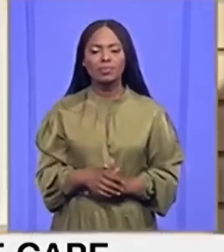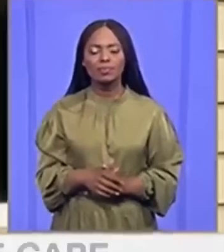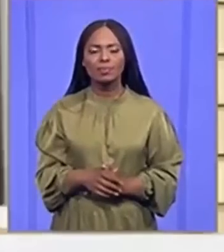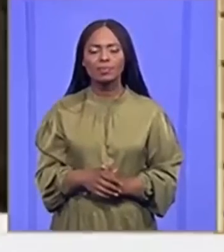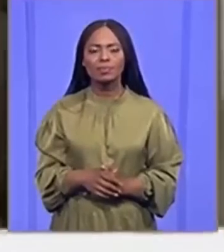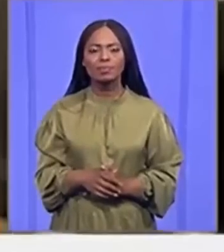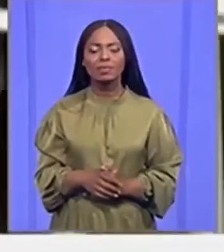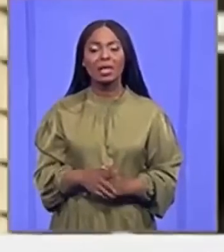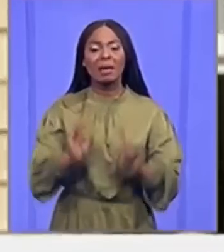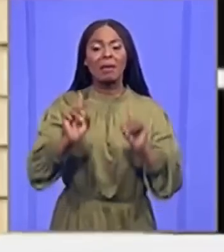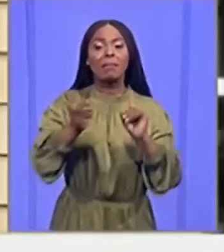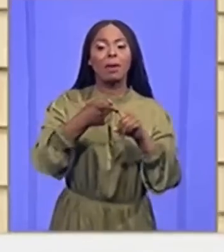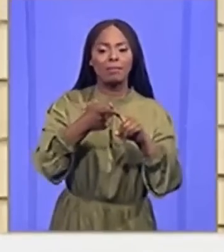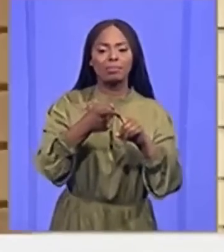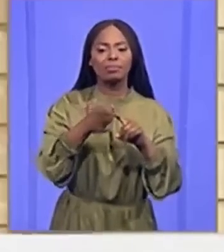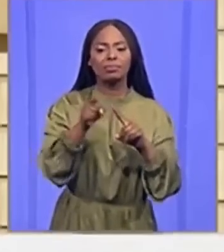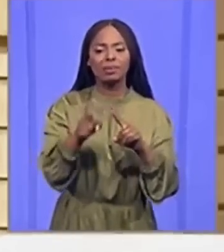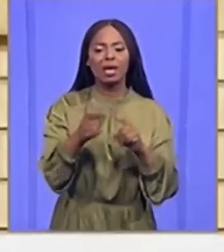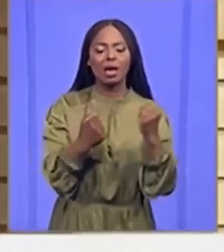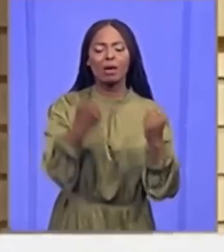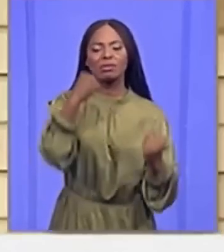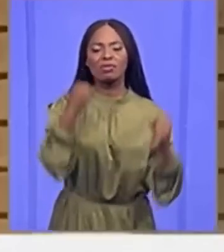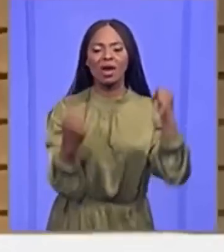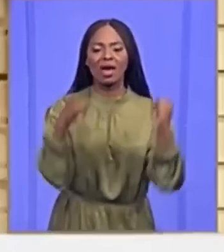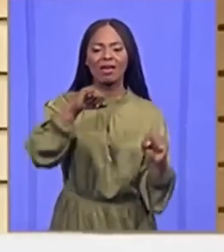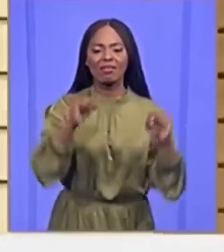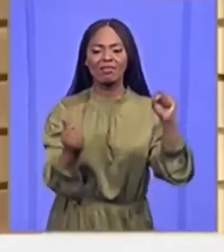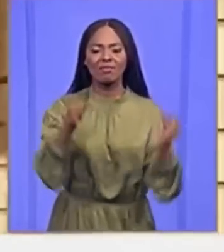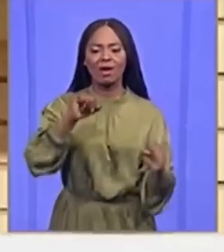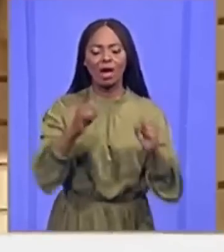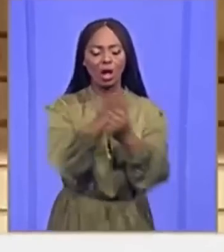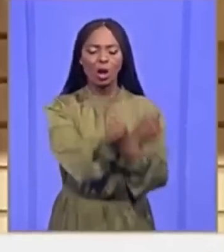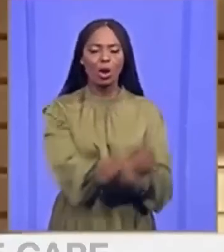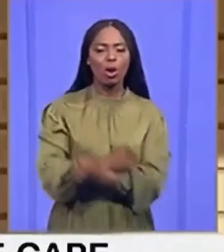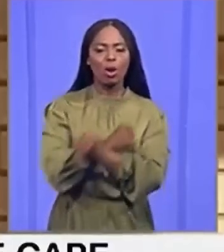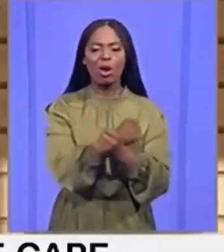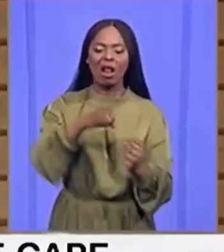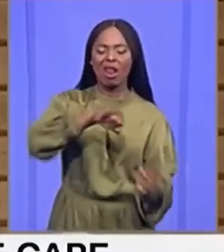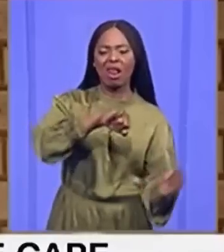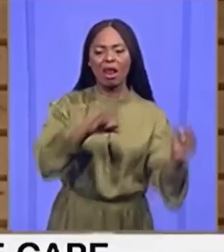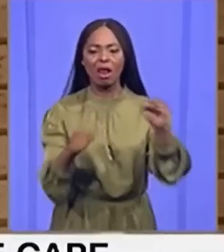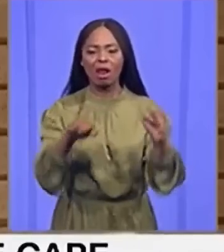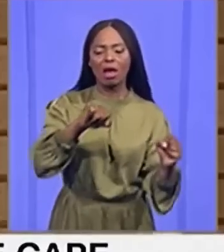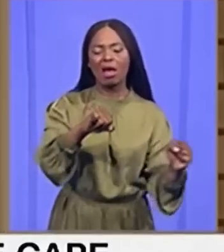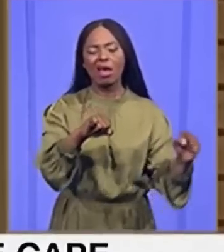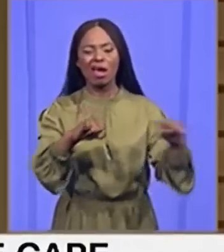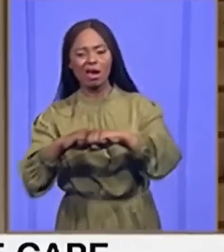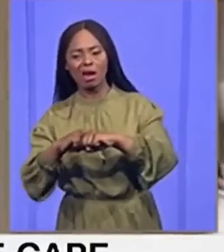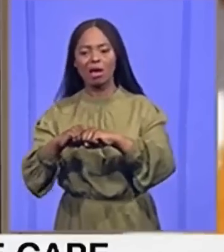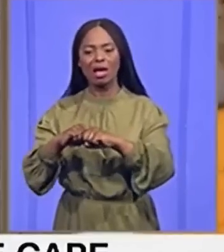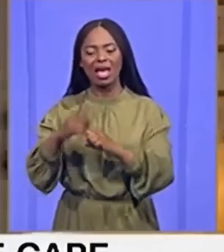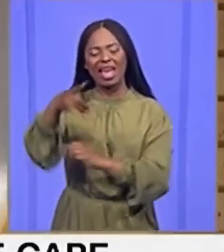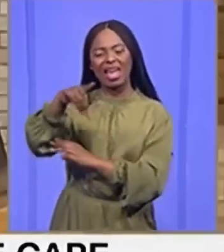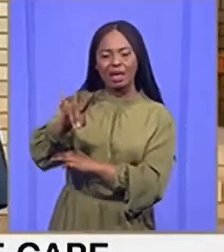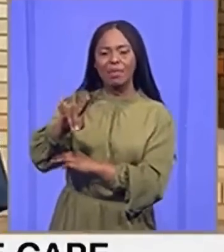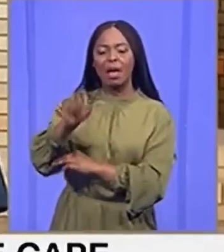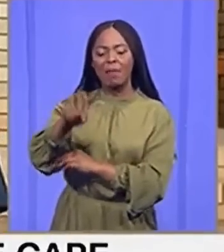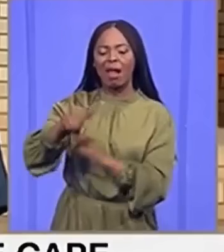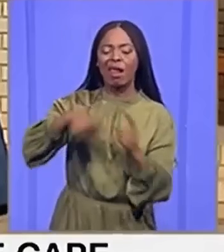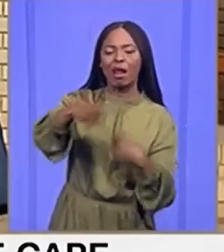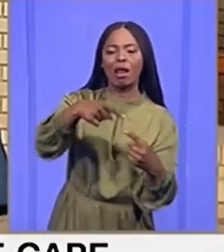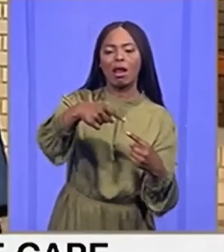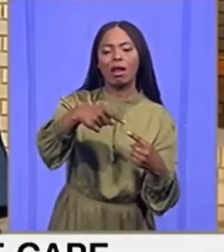Eka kotsi ena e etsahetse nakong eo mogani wa lori a hlolehang ho e laola ka morao thula phoofolo e le moo ileng ya thula tekisi e neng e lebile. Lekala